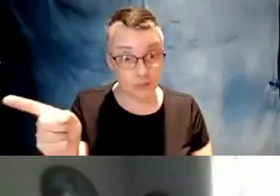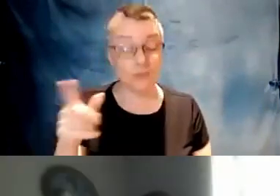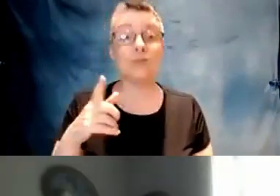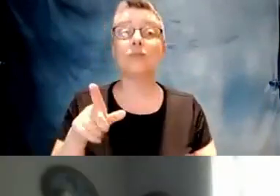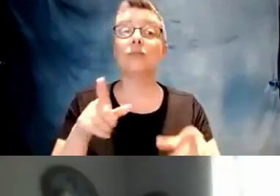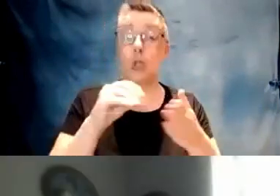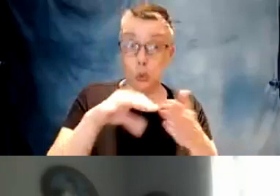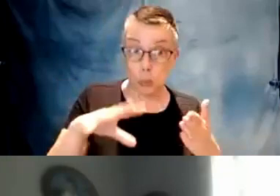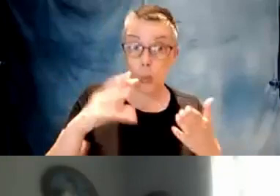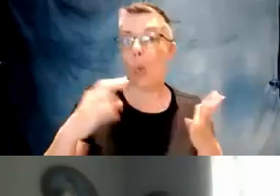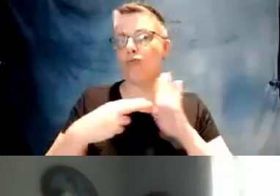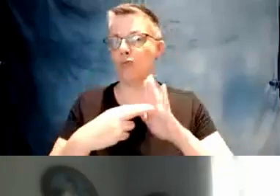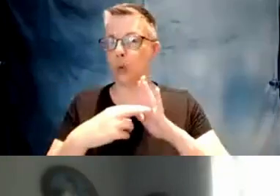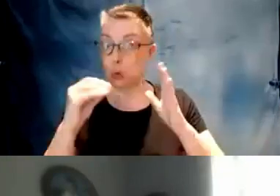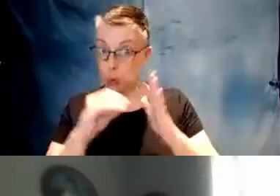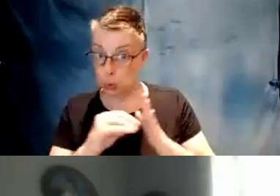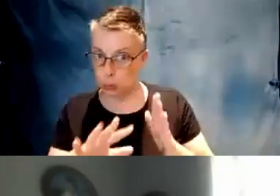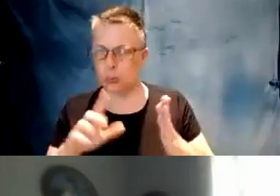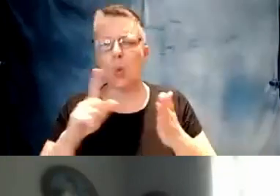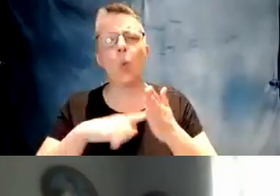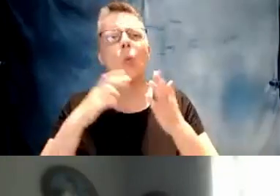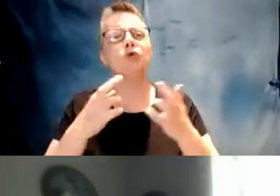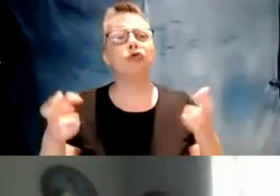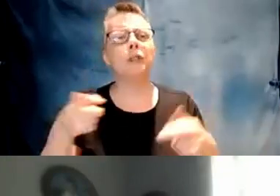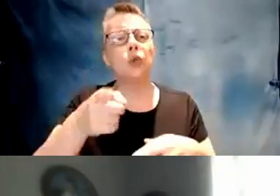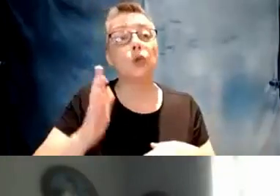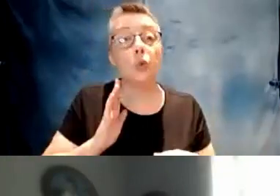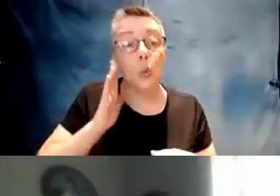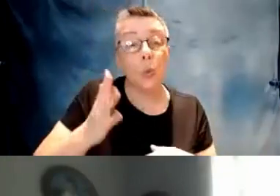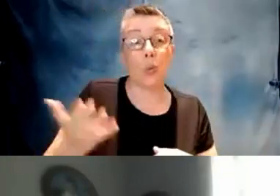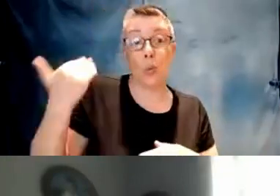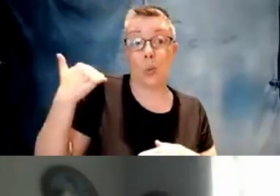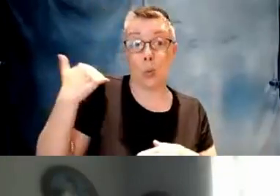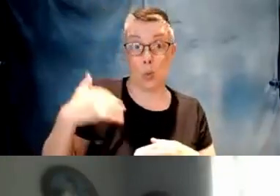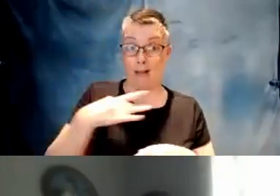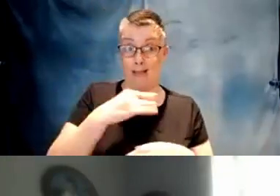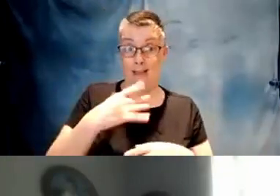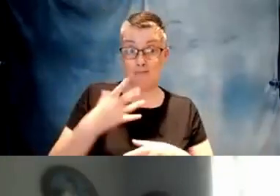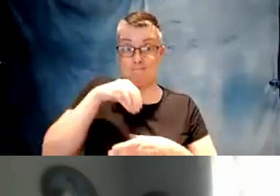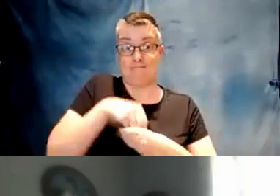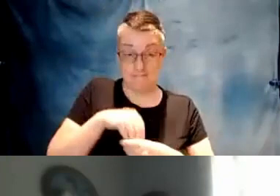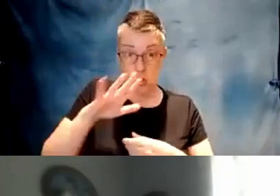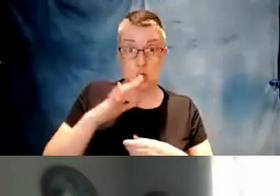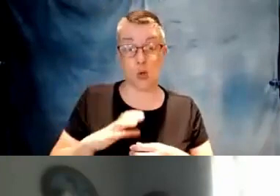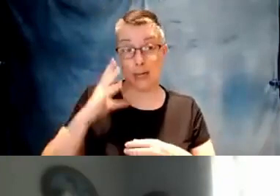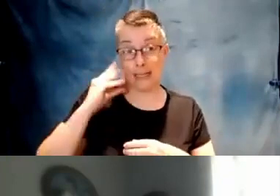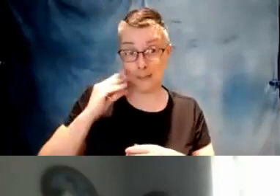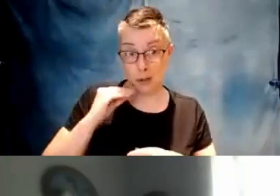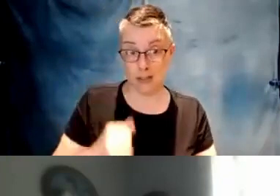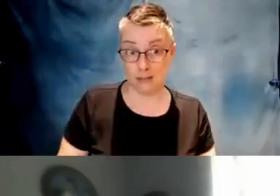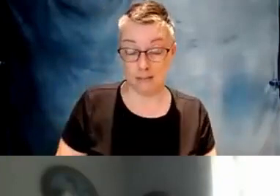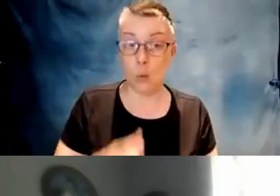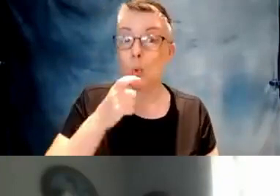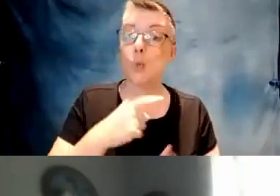behalf of students, what resources would you have liked to enhance your experience in relation to English learner or